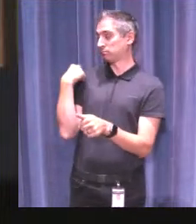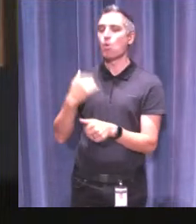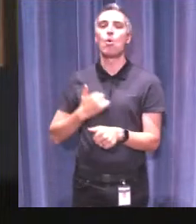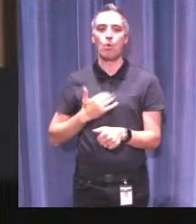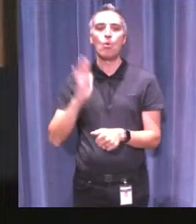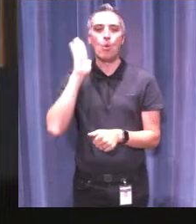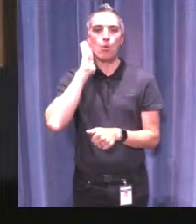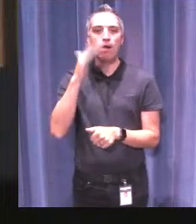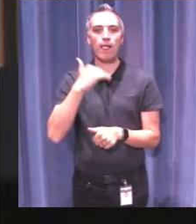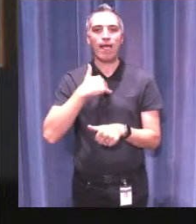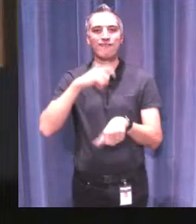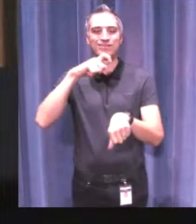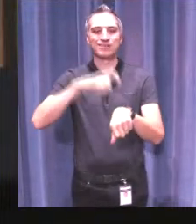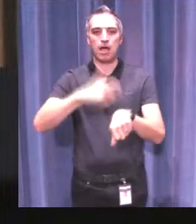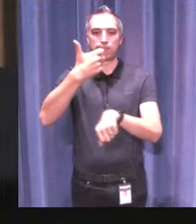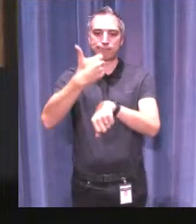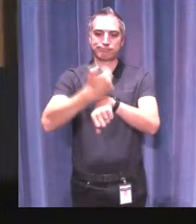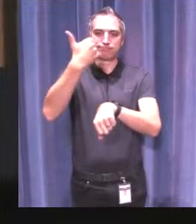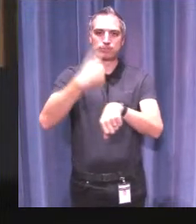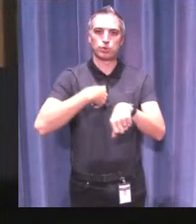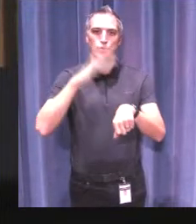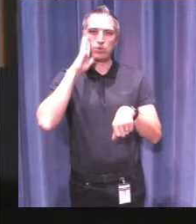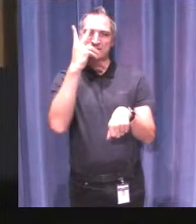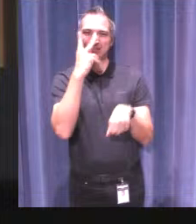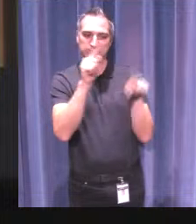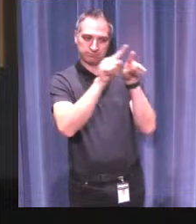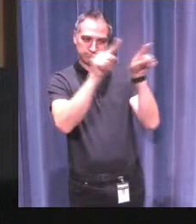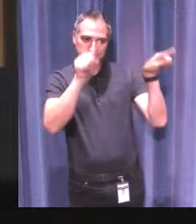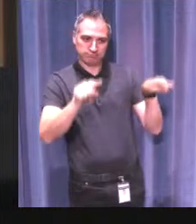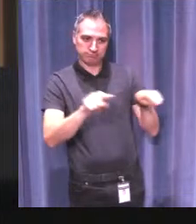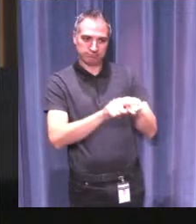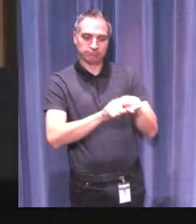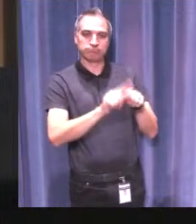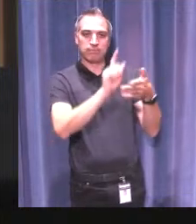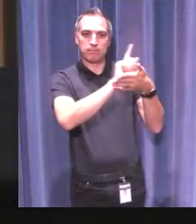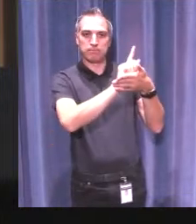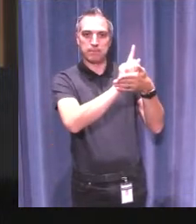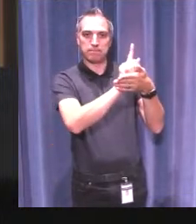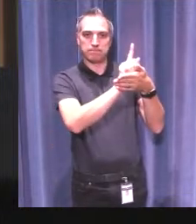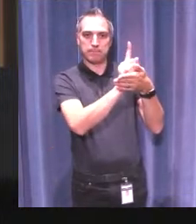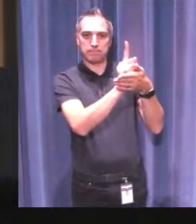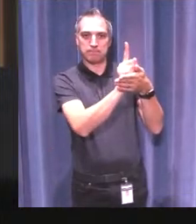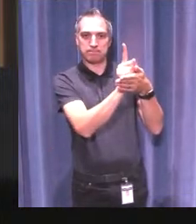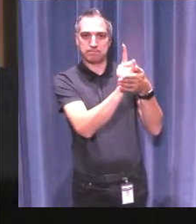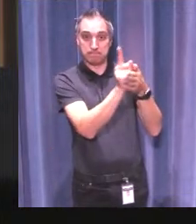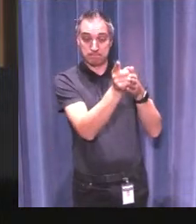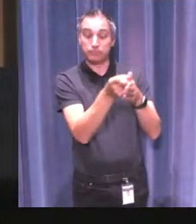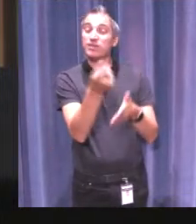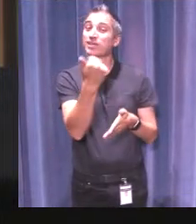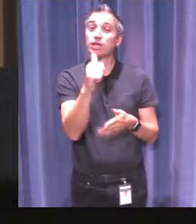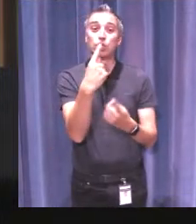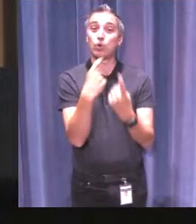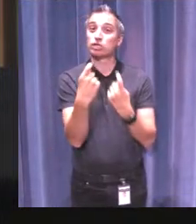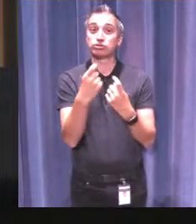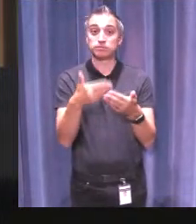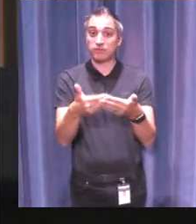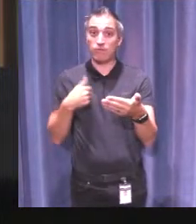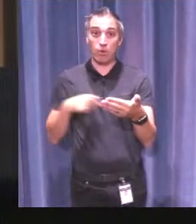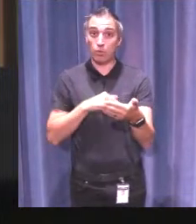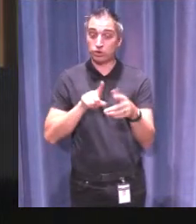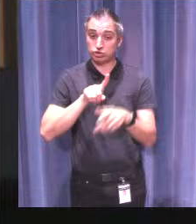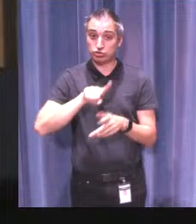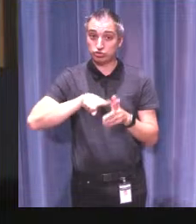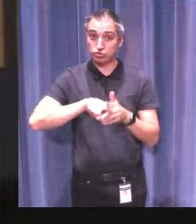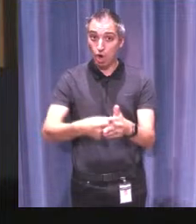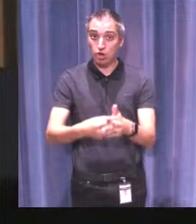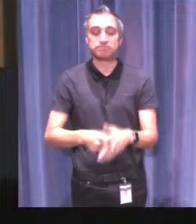timekeeper, and there will be a clock that you can keep track of your time with. Do you have any questions for us before we get started? No, I